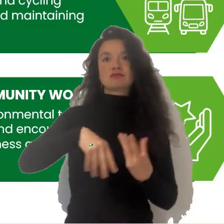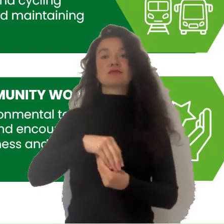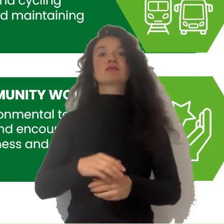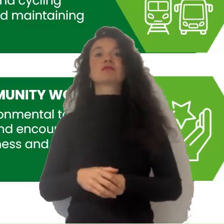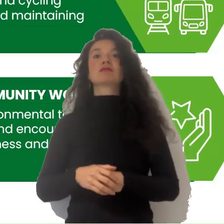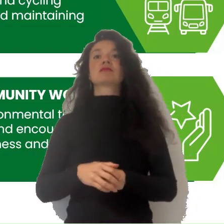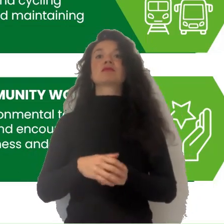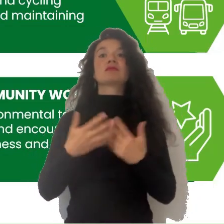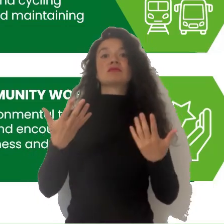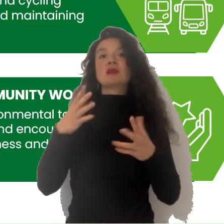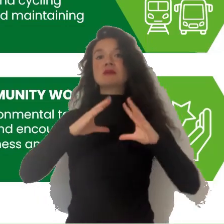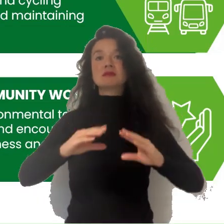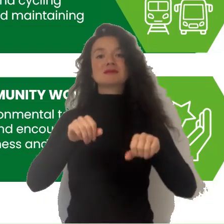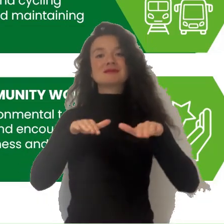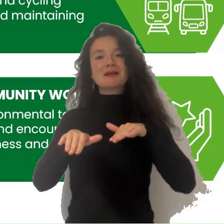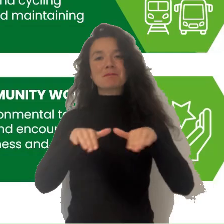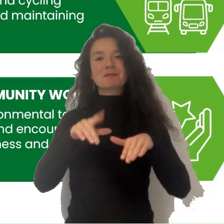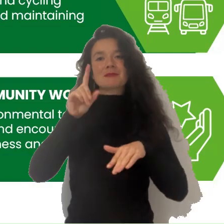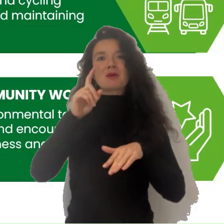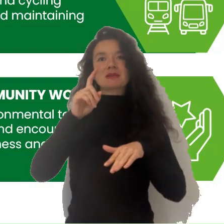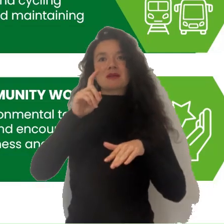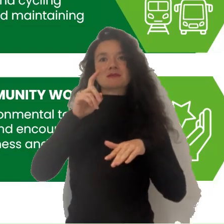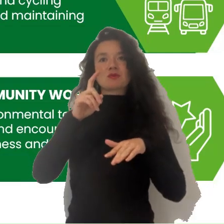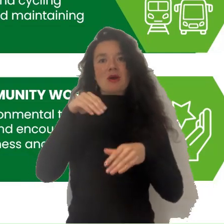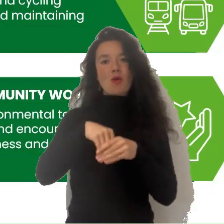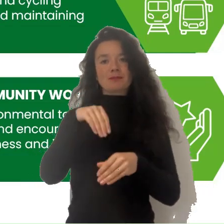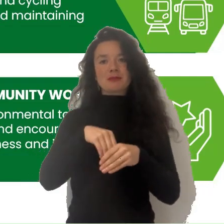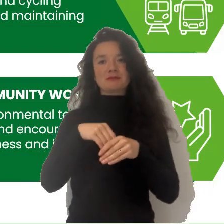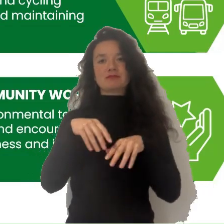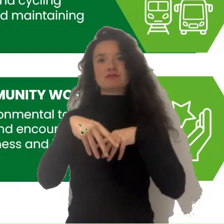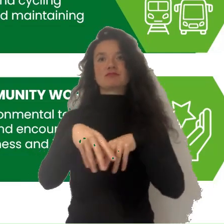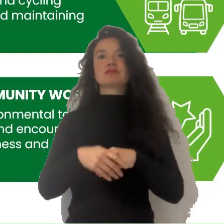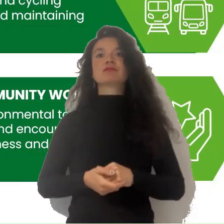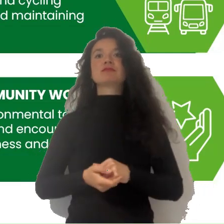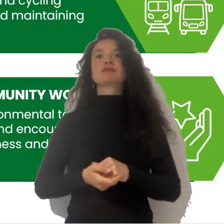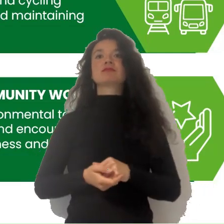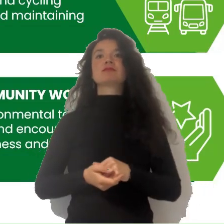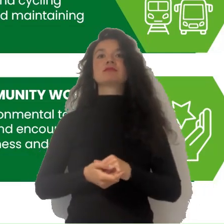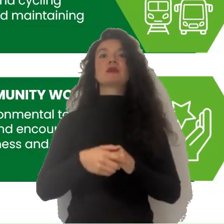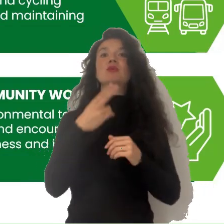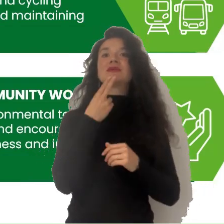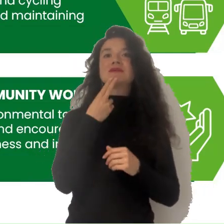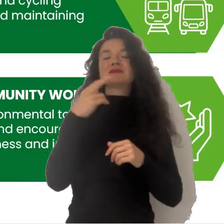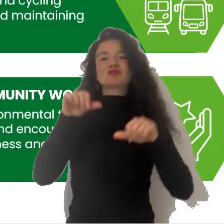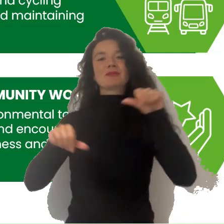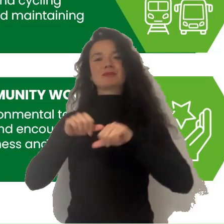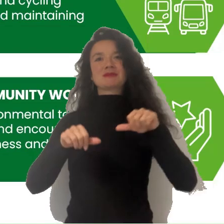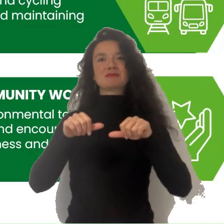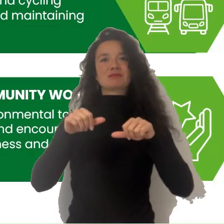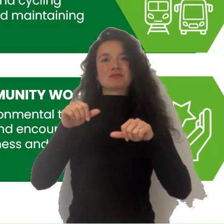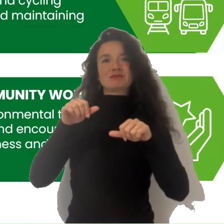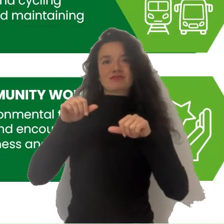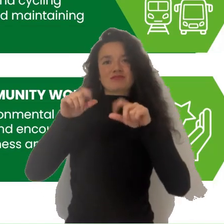use in order to protect the environment. Here, the construction and building, builders engineer can